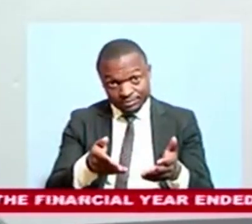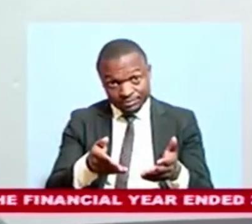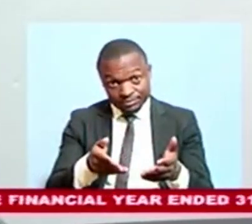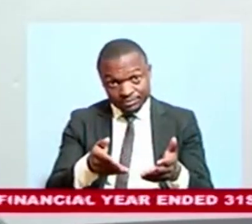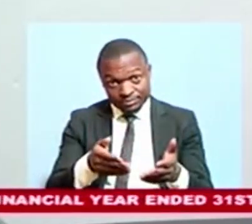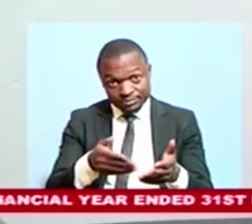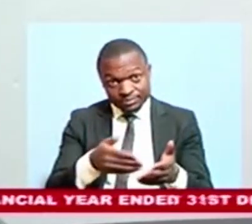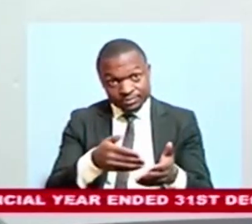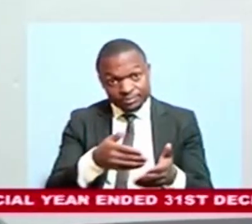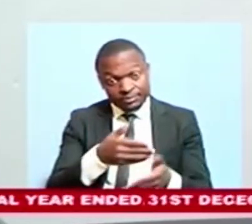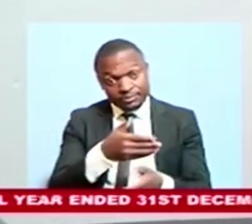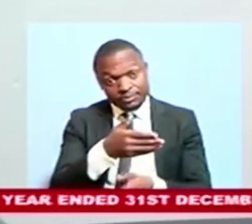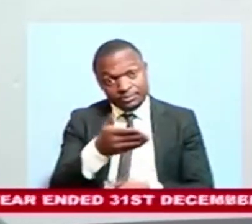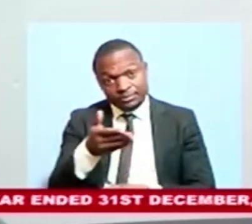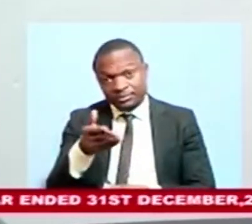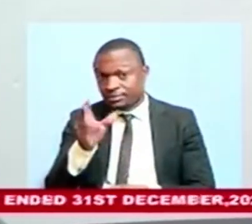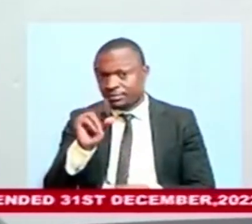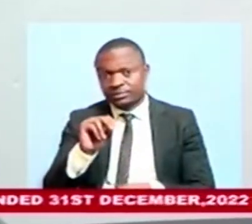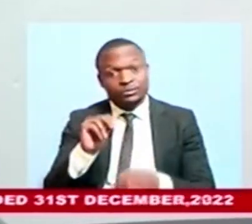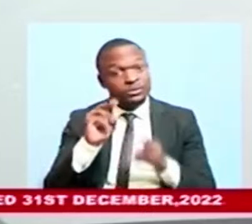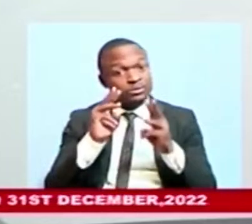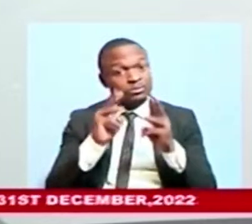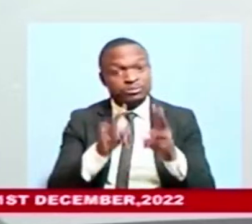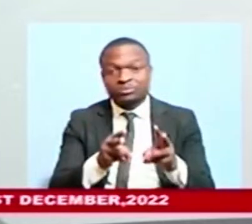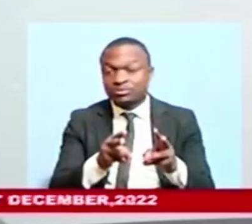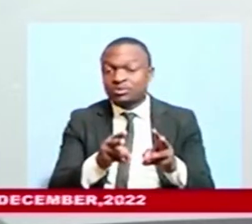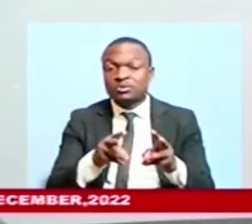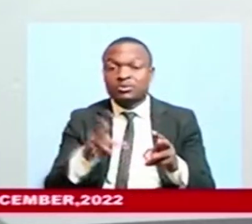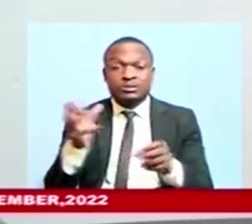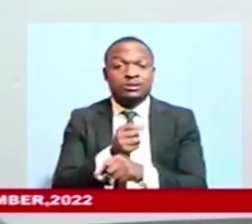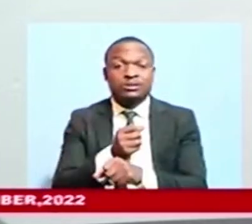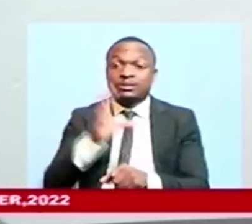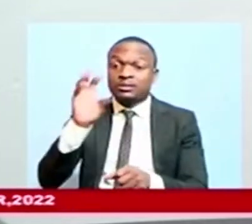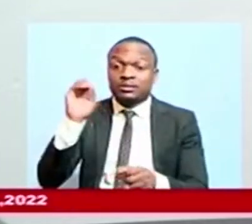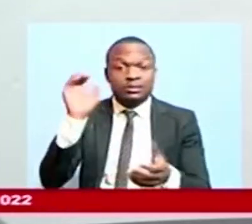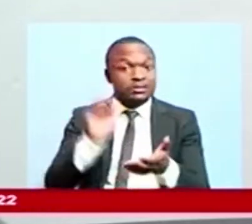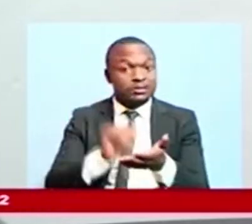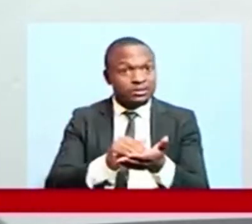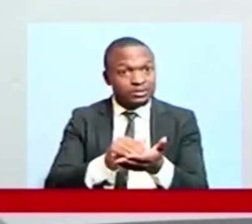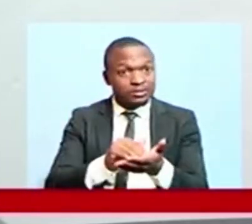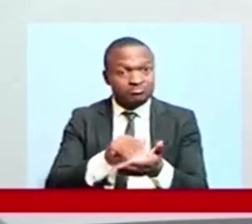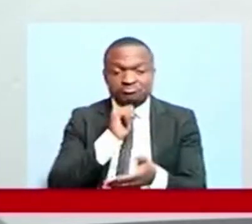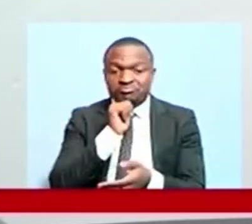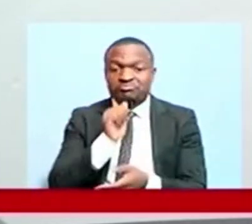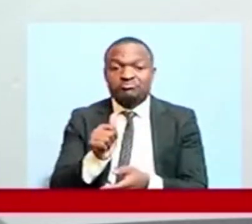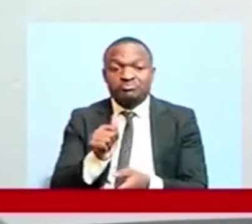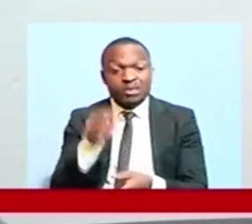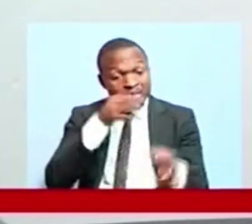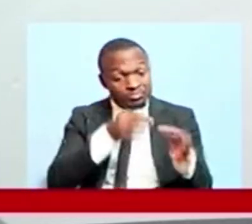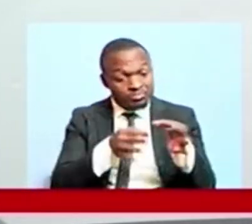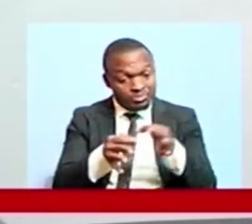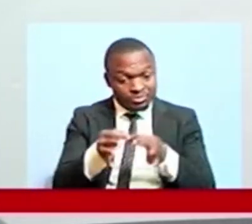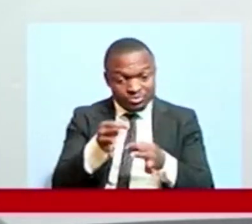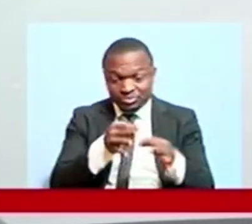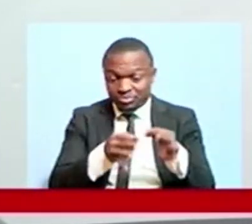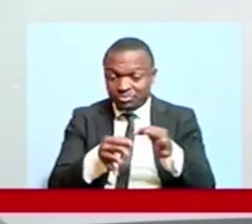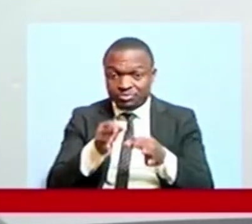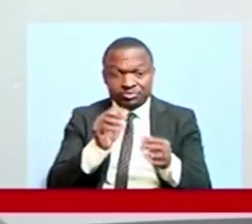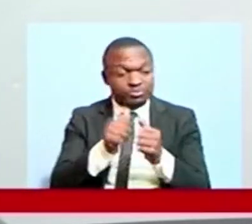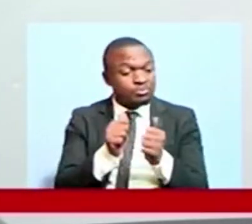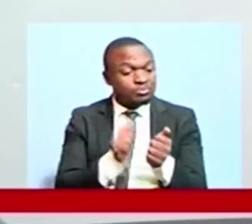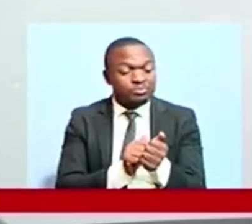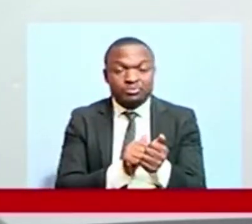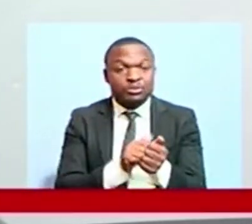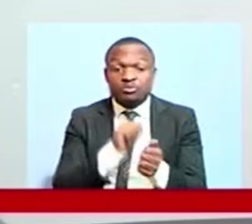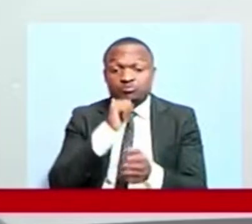there is no basis of getting 50,000. So far, 50,000 has not been explained about.